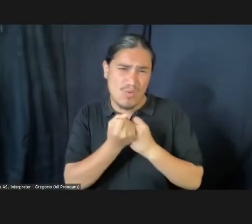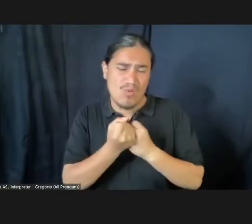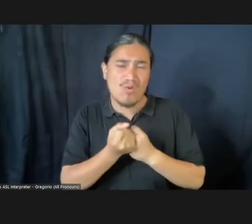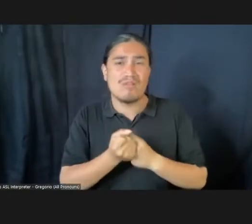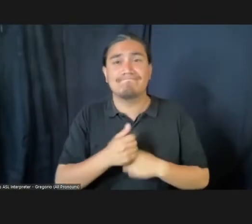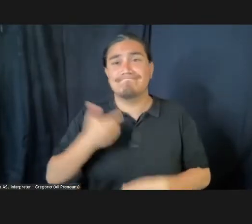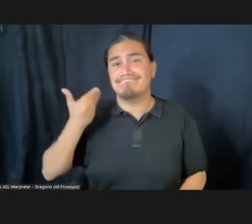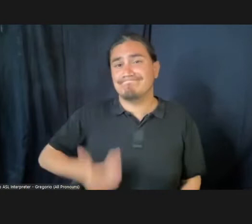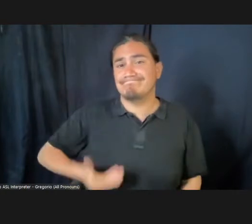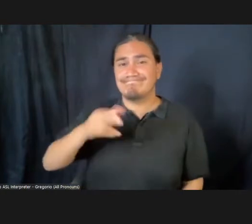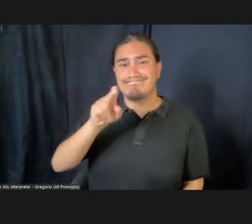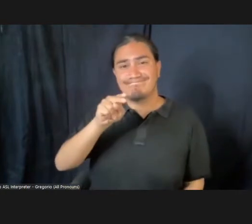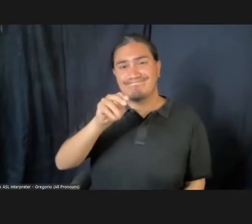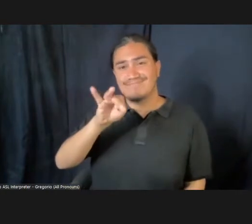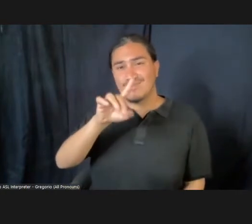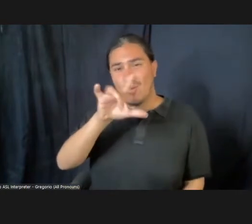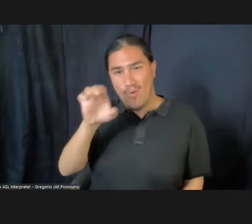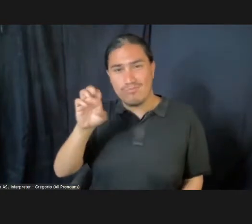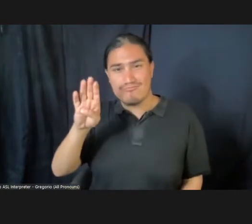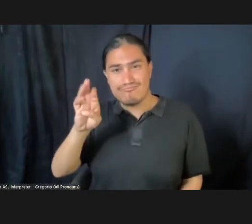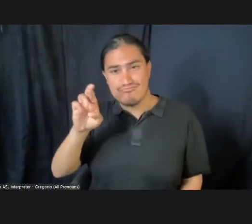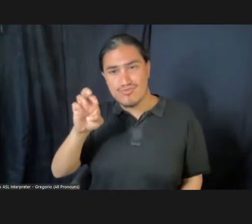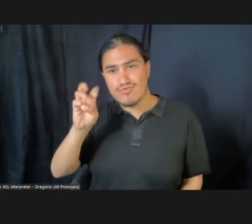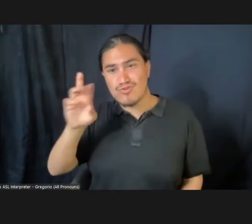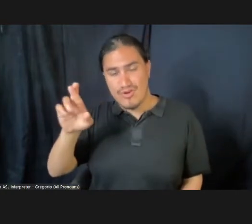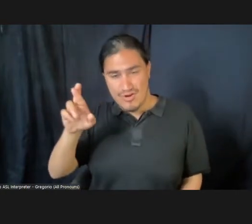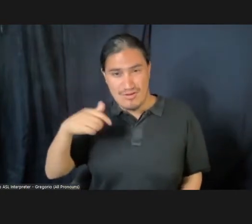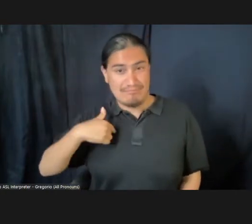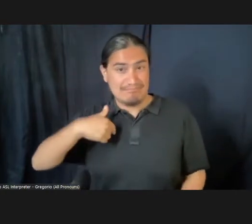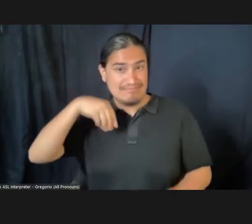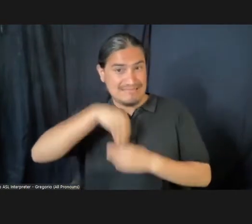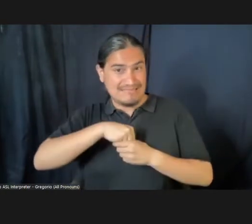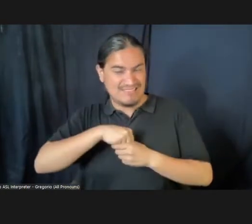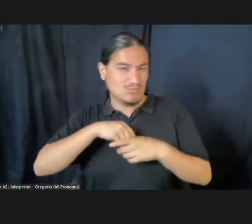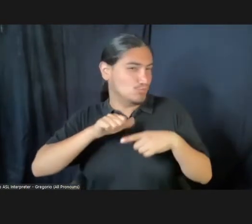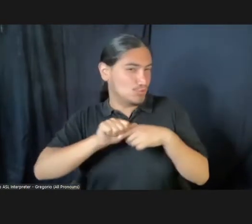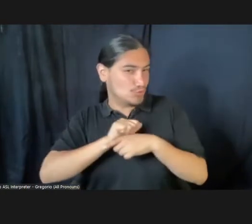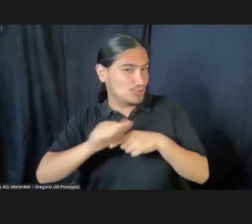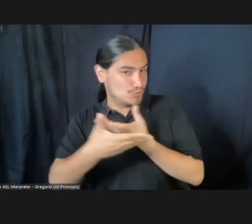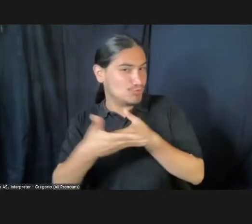am Nicole Brewer. I am currently in a rehearsal room.